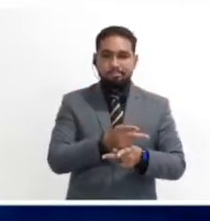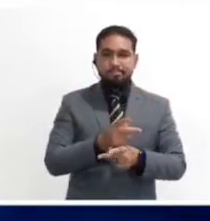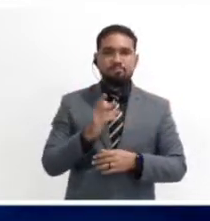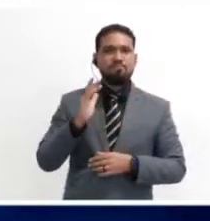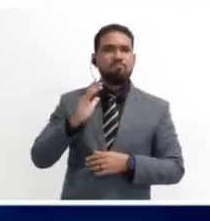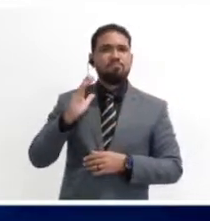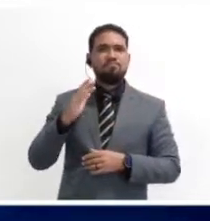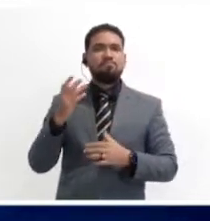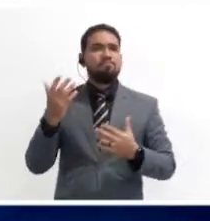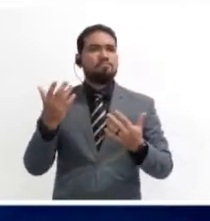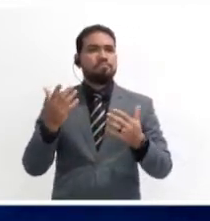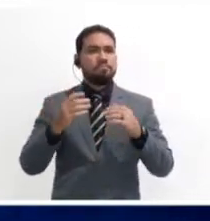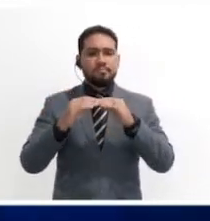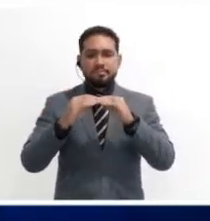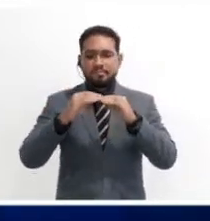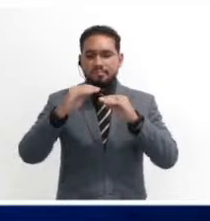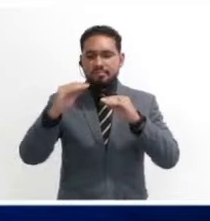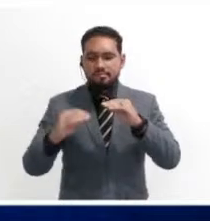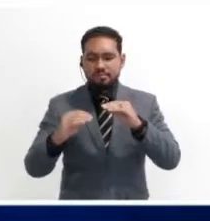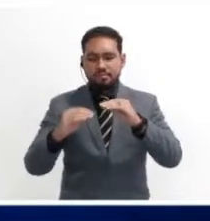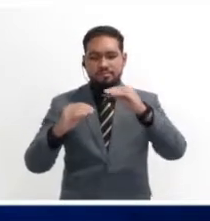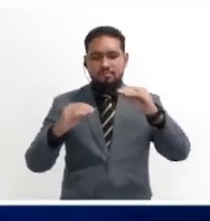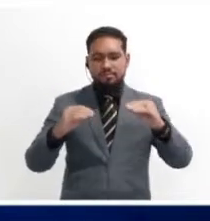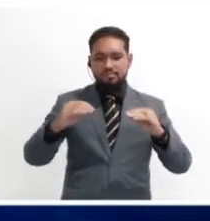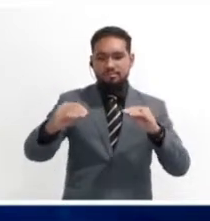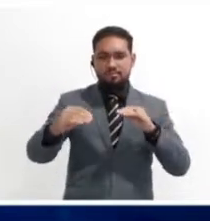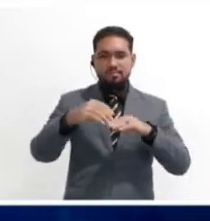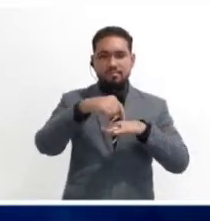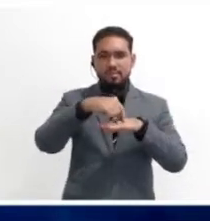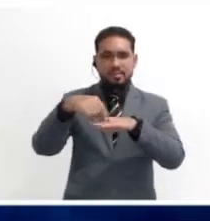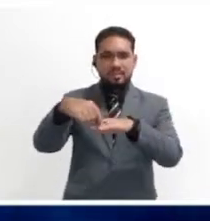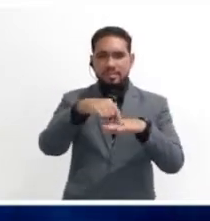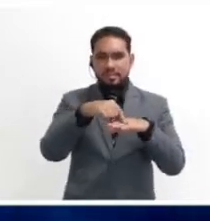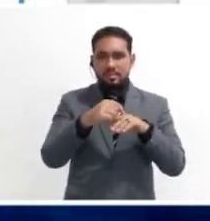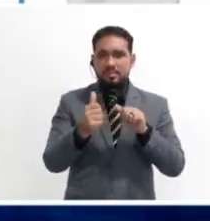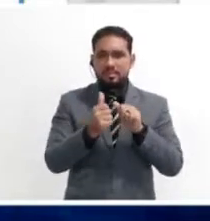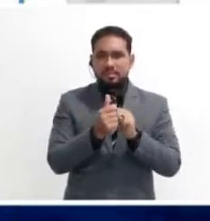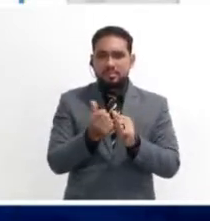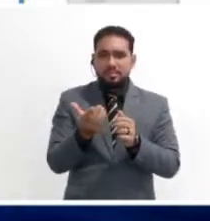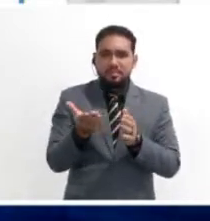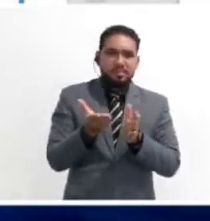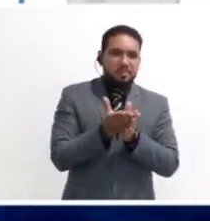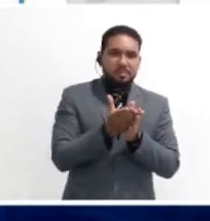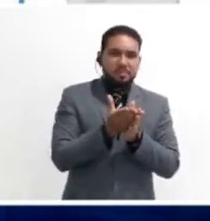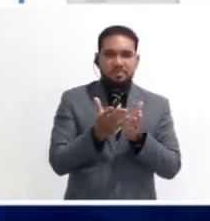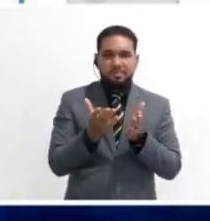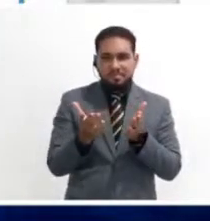much migrated to the package level.